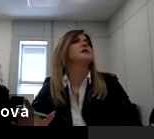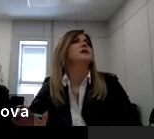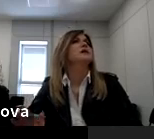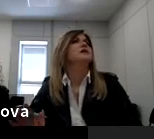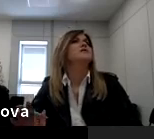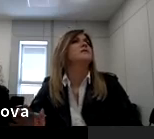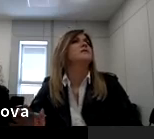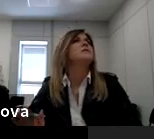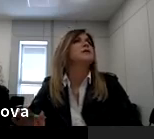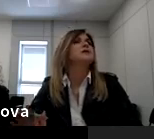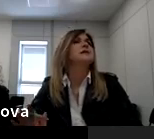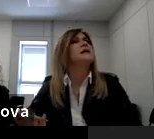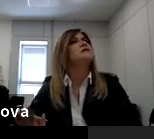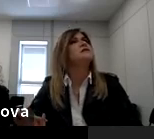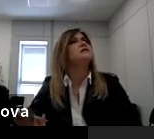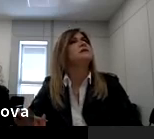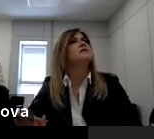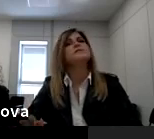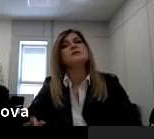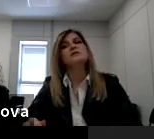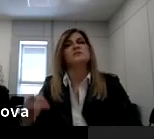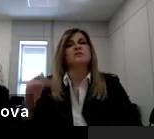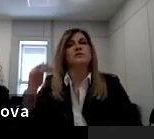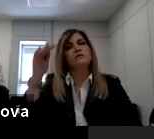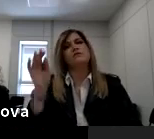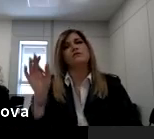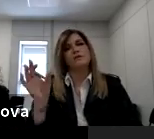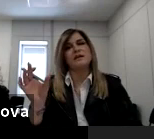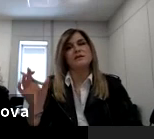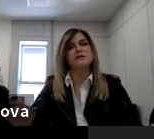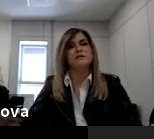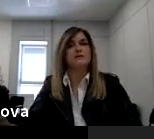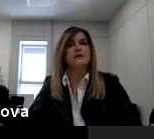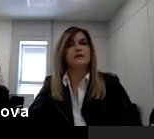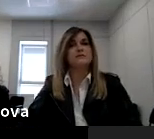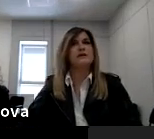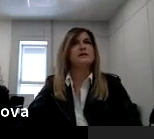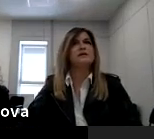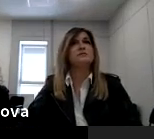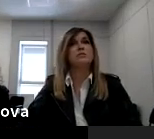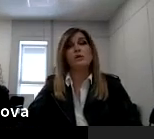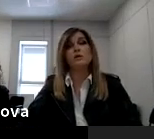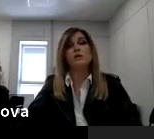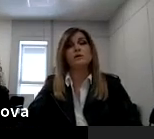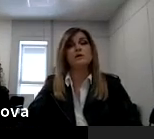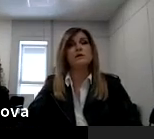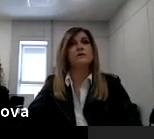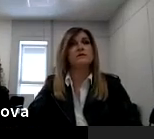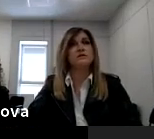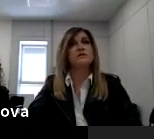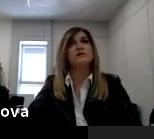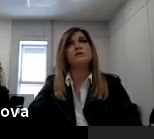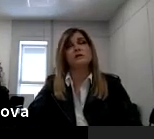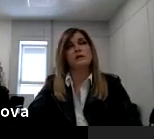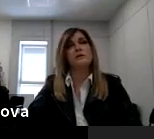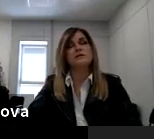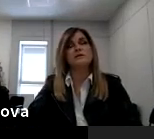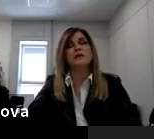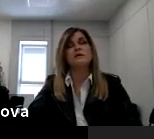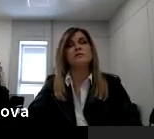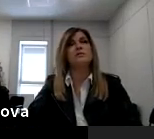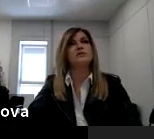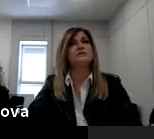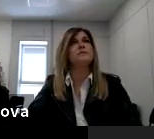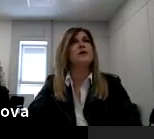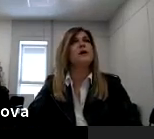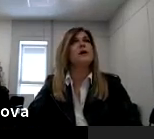around 4.8 centimeters per 4.8. So it is really small fixture with the power